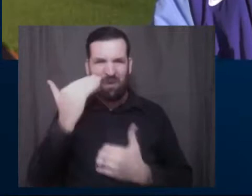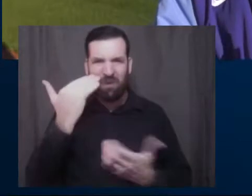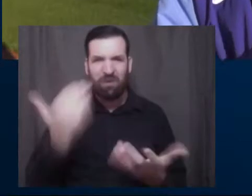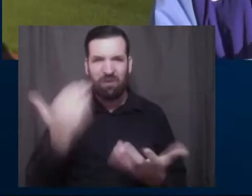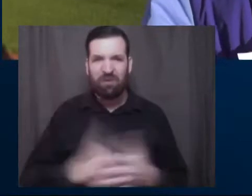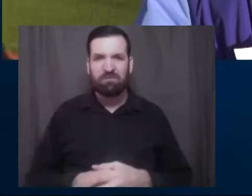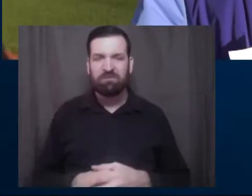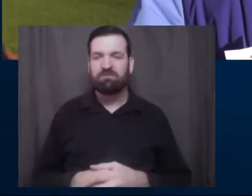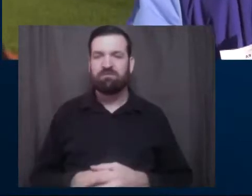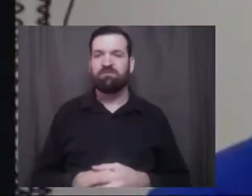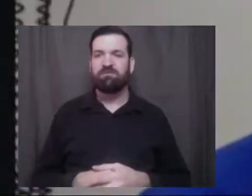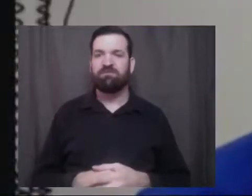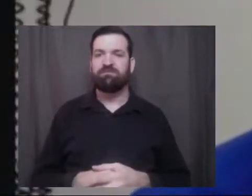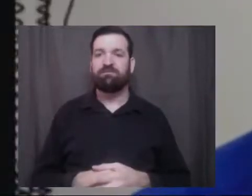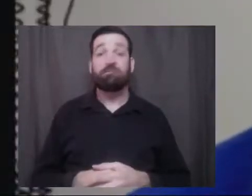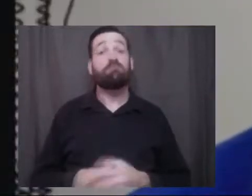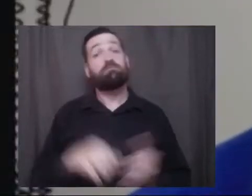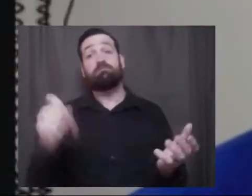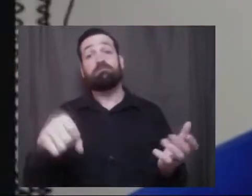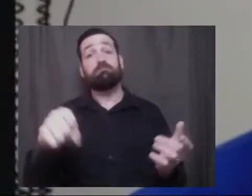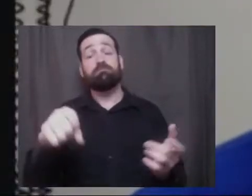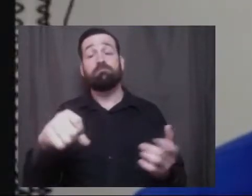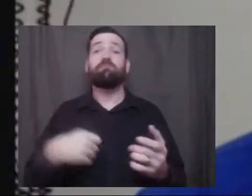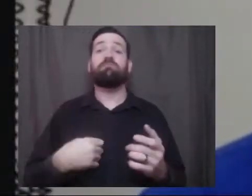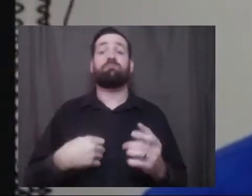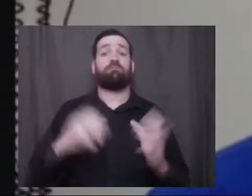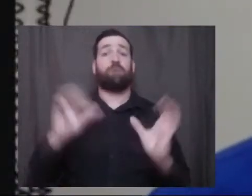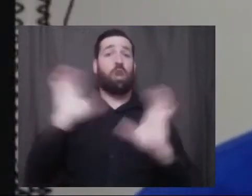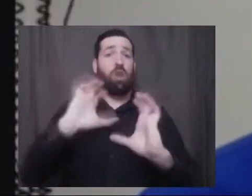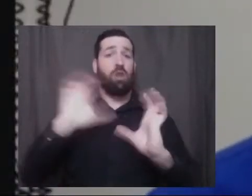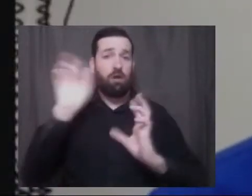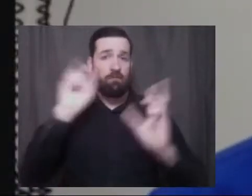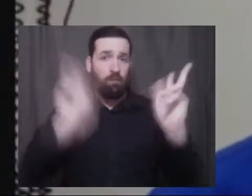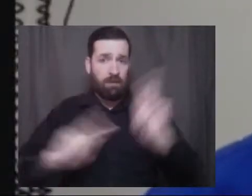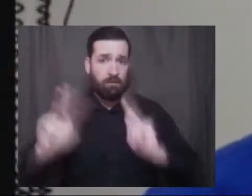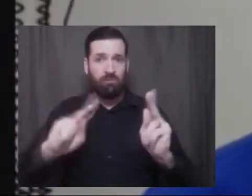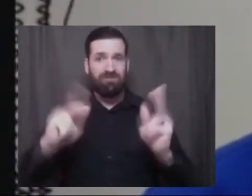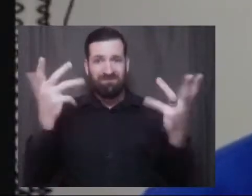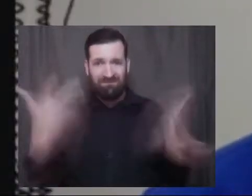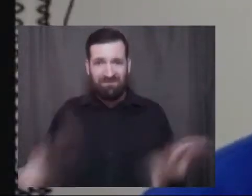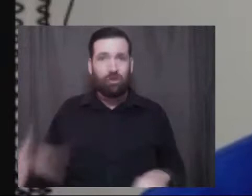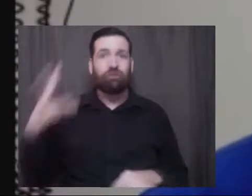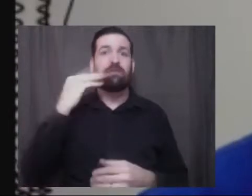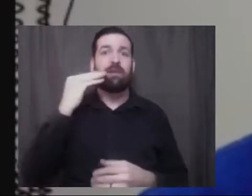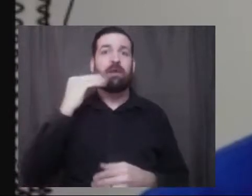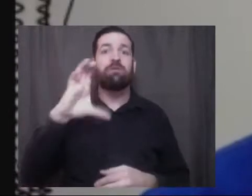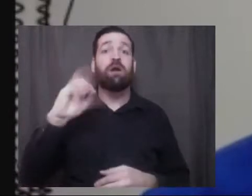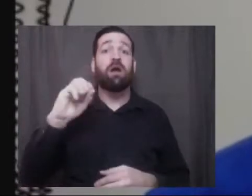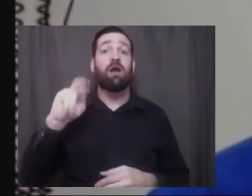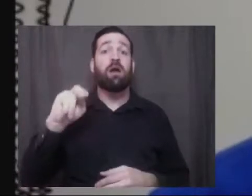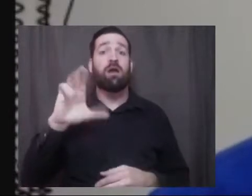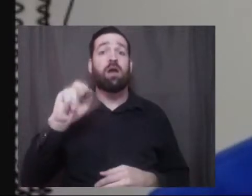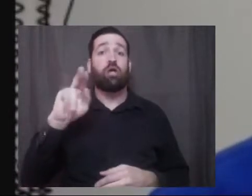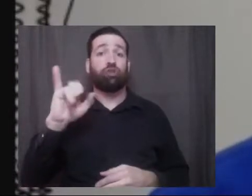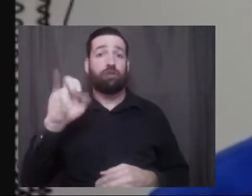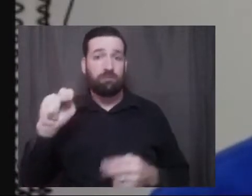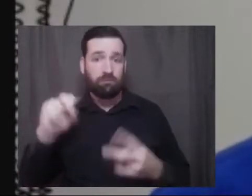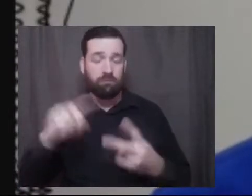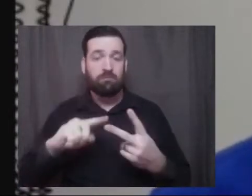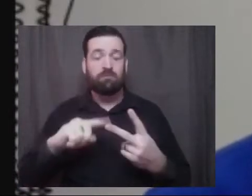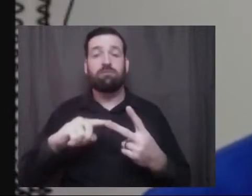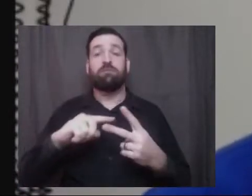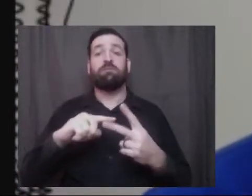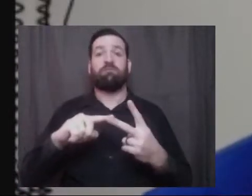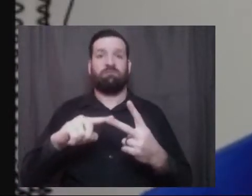trial? Yeah, absolutely. So we're looking for somebody who has sustained a concussion. They have to be within the first 4